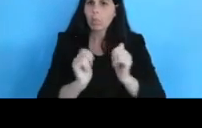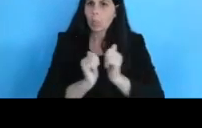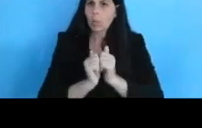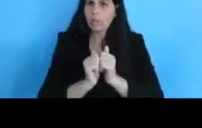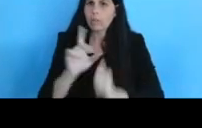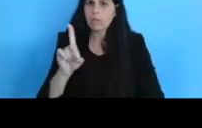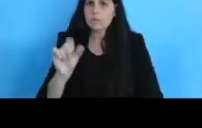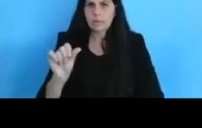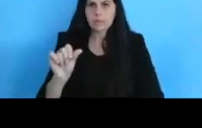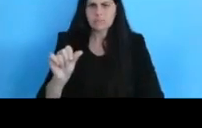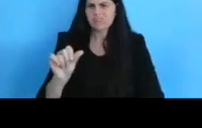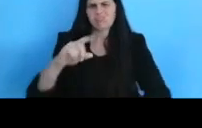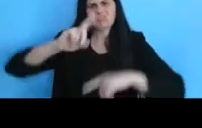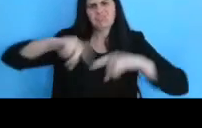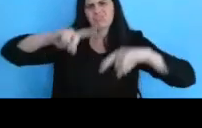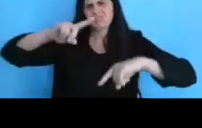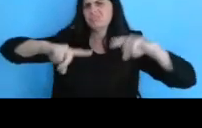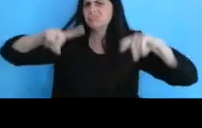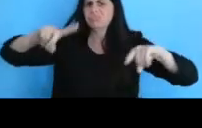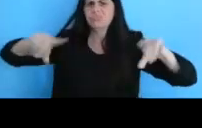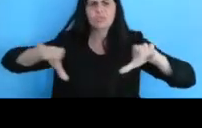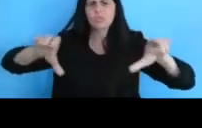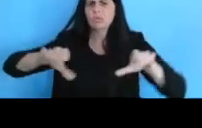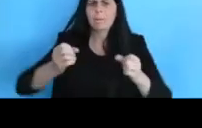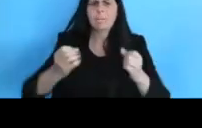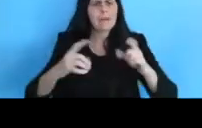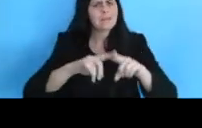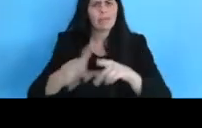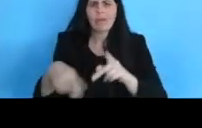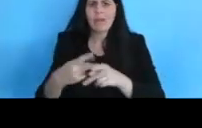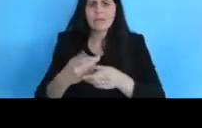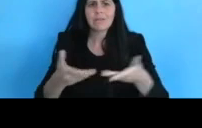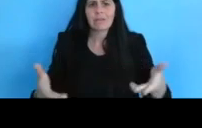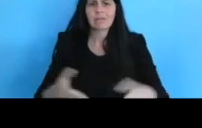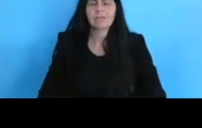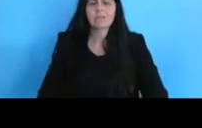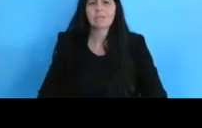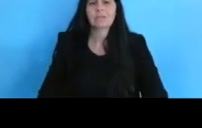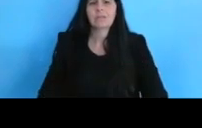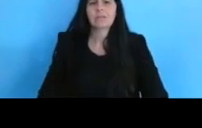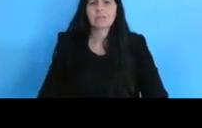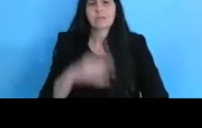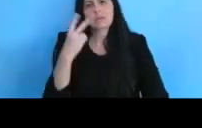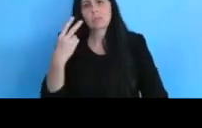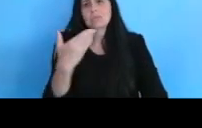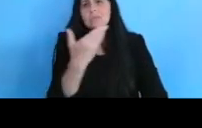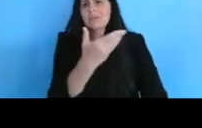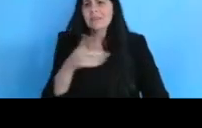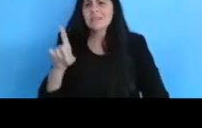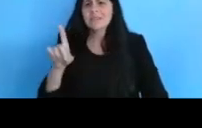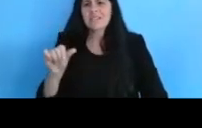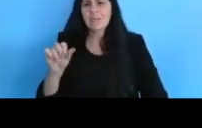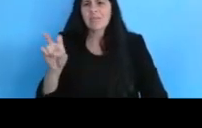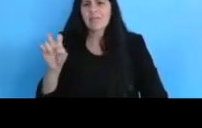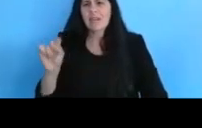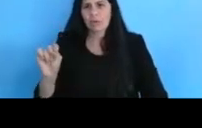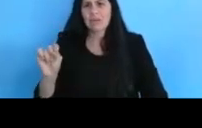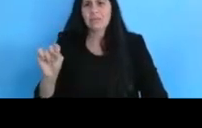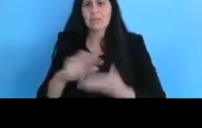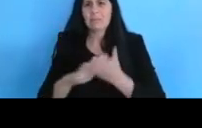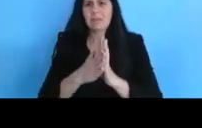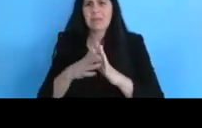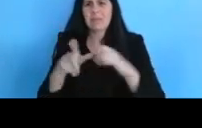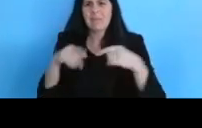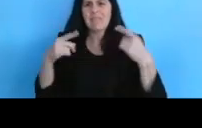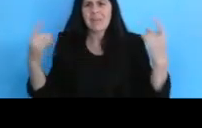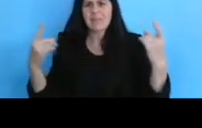all walks of life and doing all kinds of things. We have a disabled veteran who became a famous senator. You